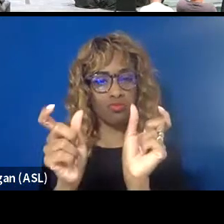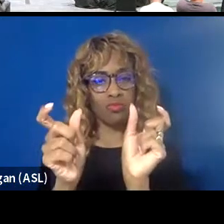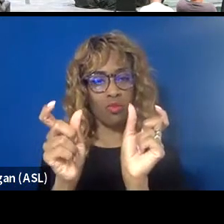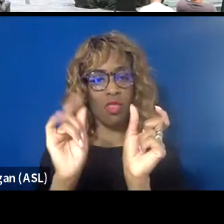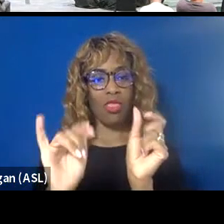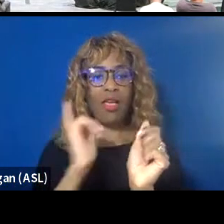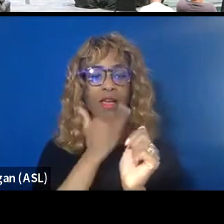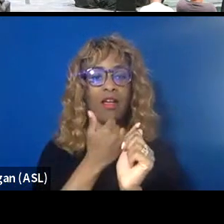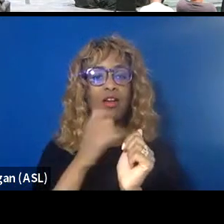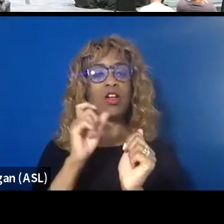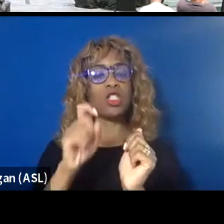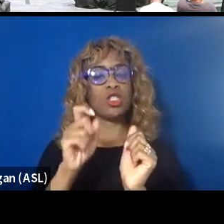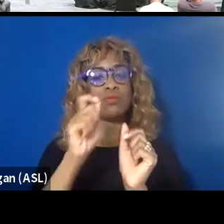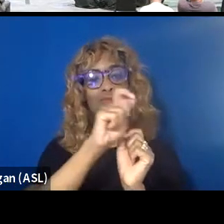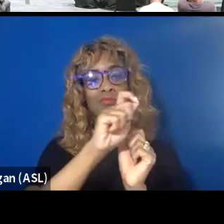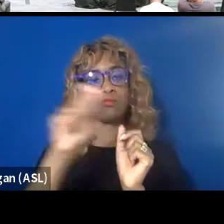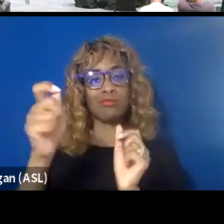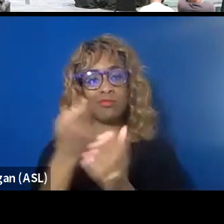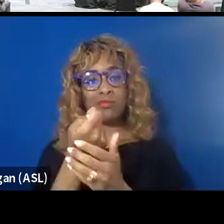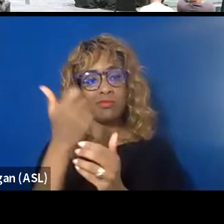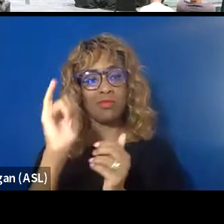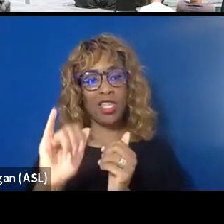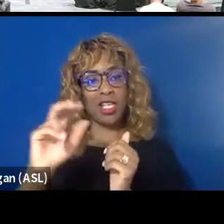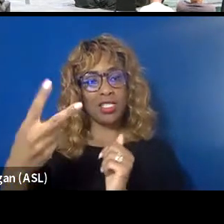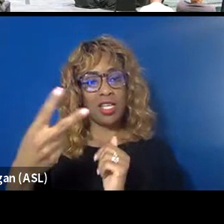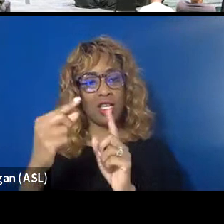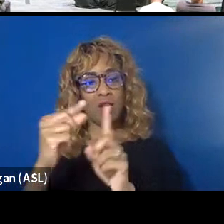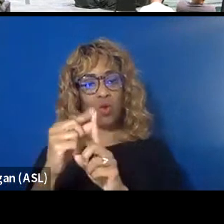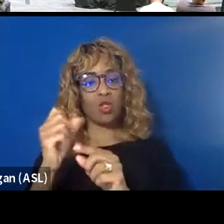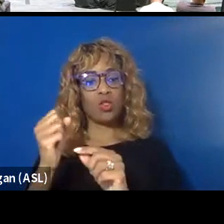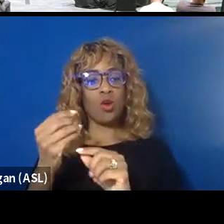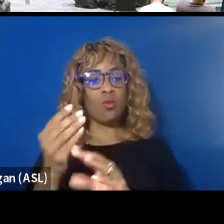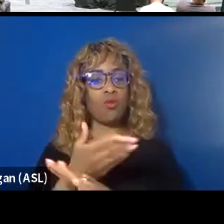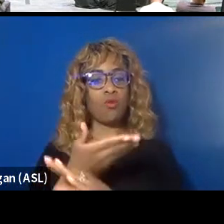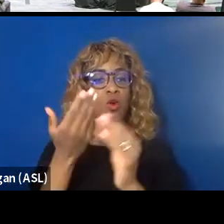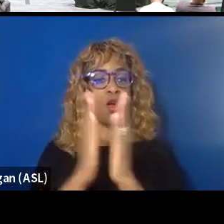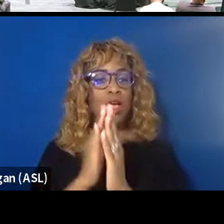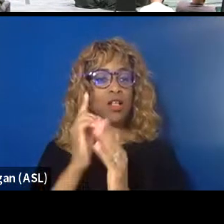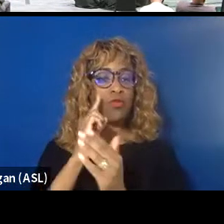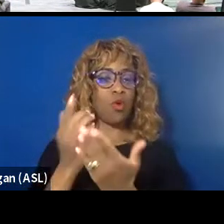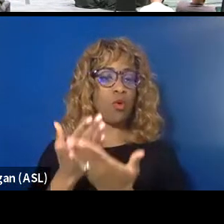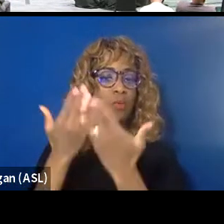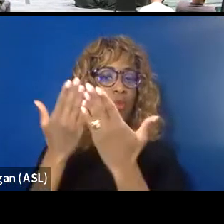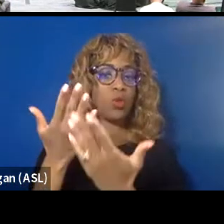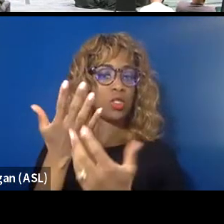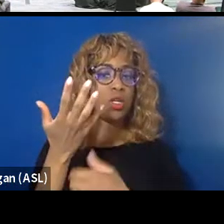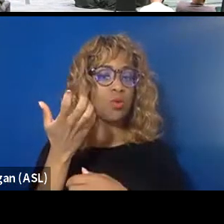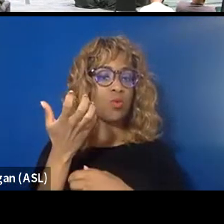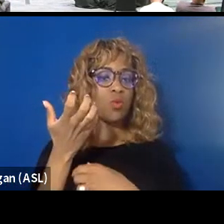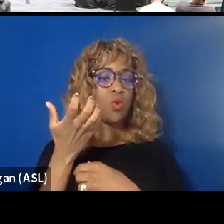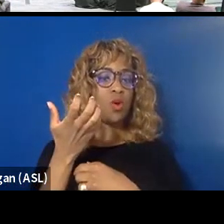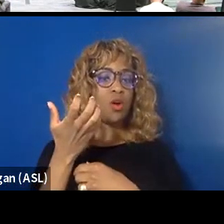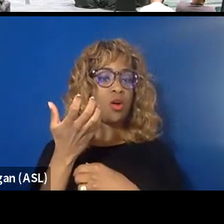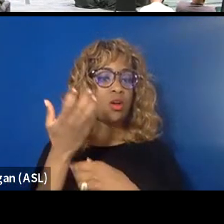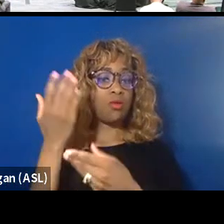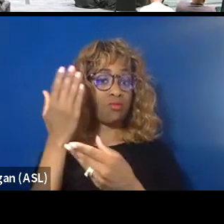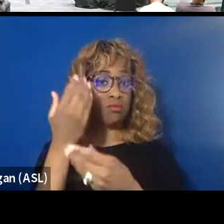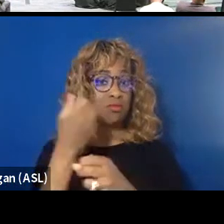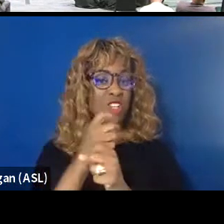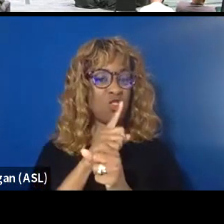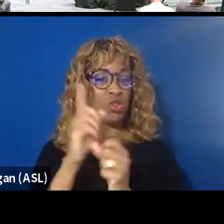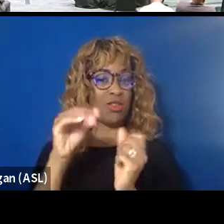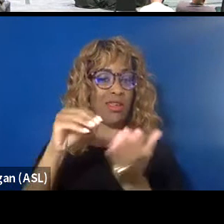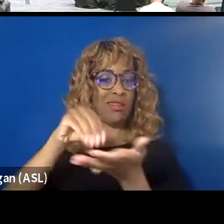error and it should be struck. So before I call for a motion, I want to indicate that for public record.